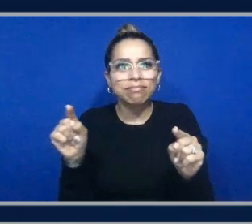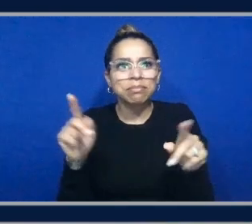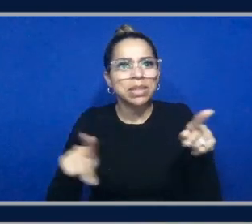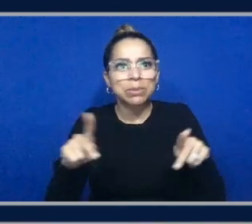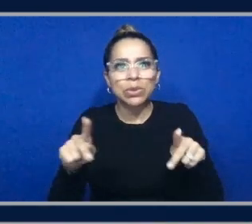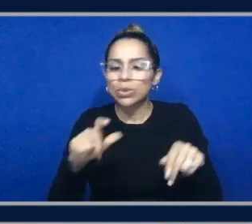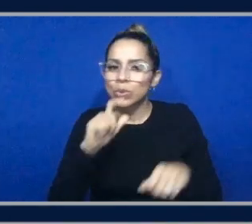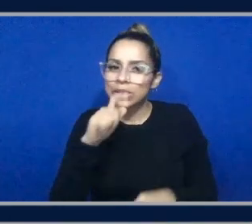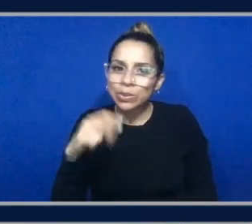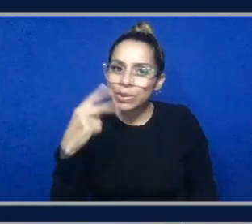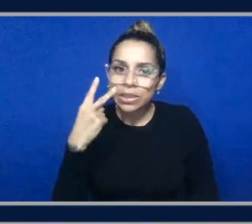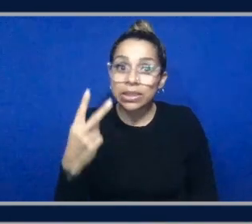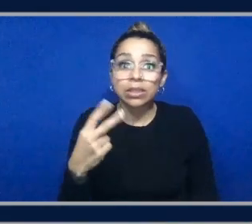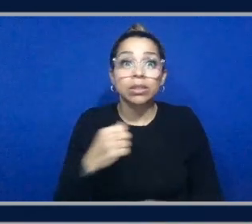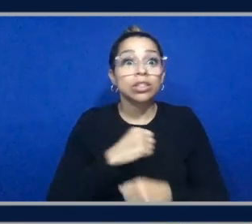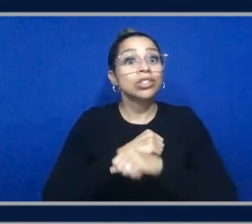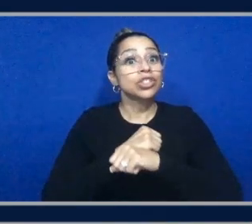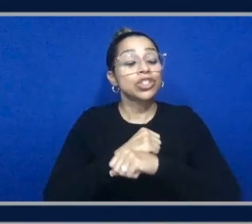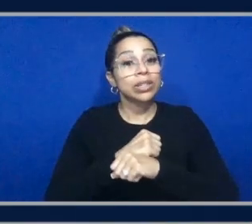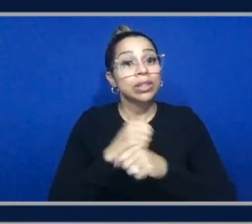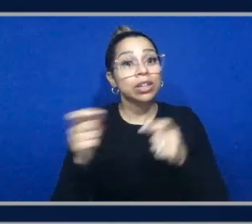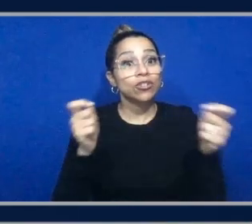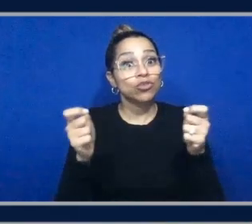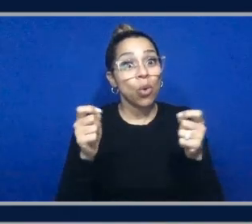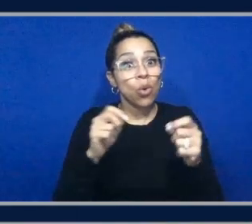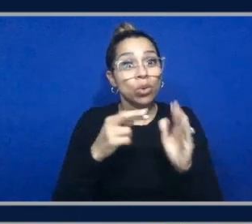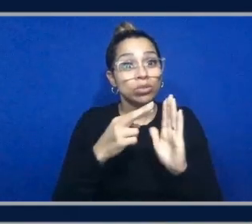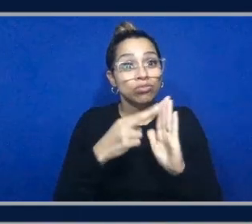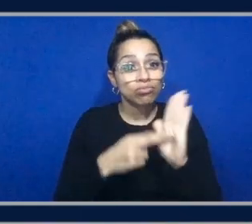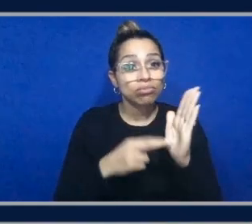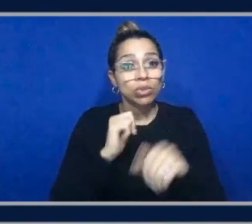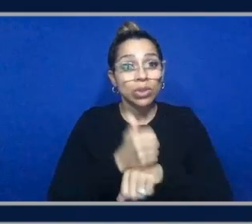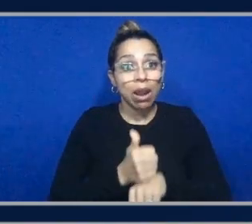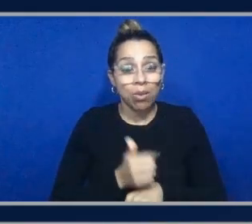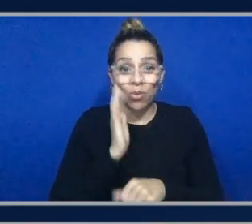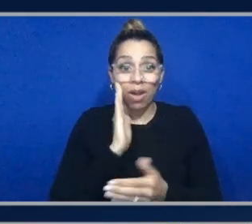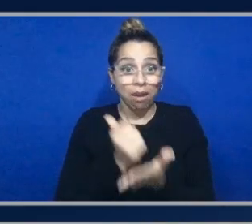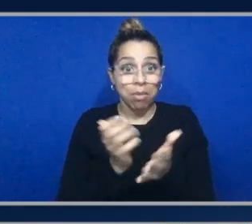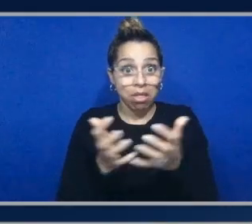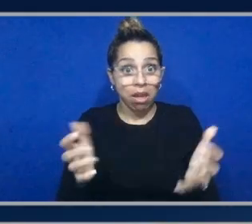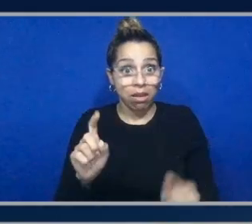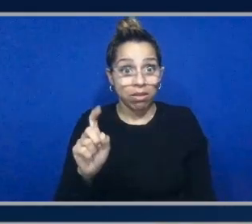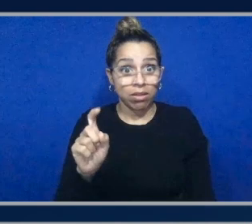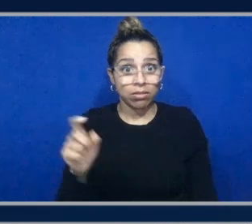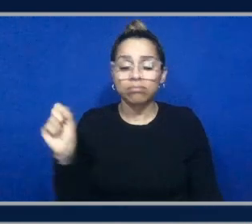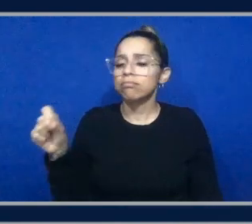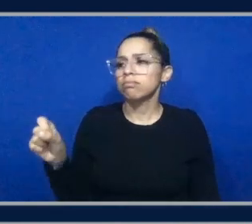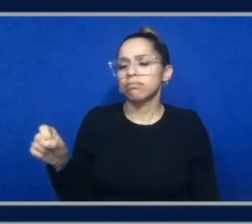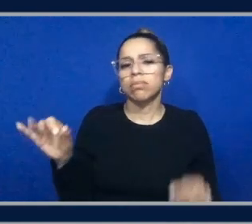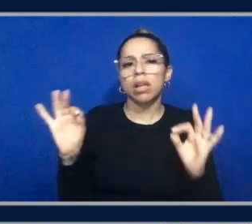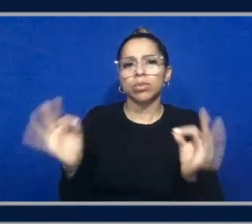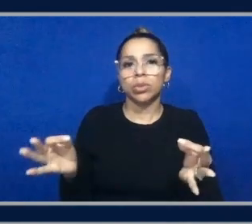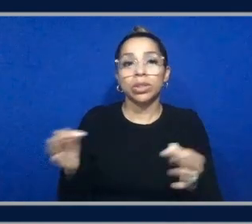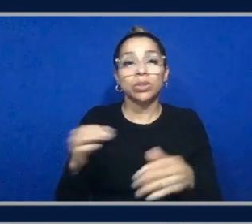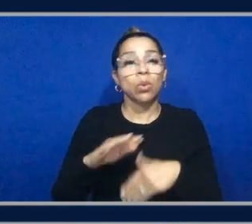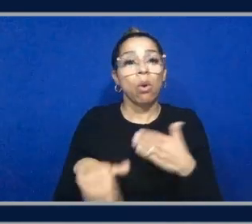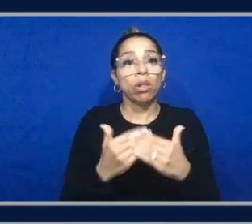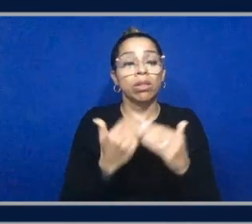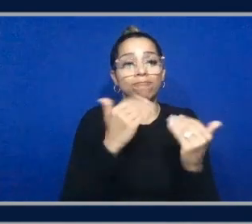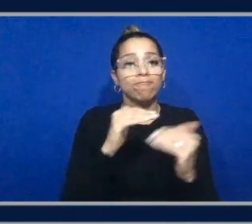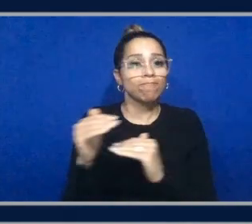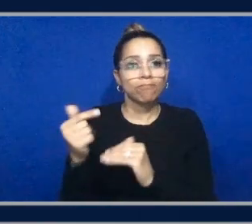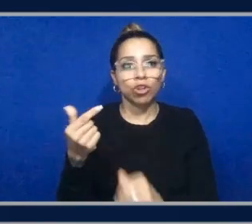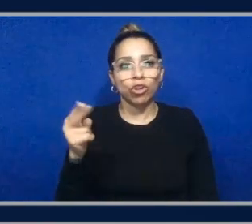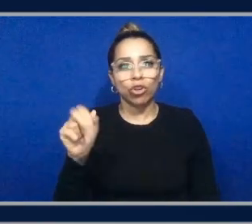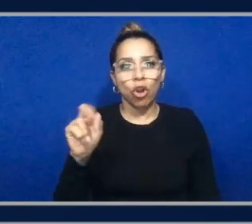controls you mentioned earlier sound like that will help a lot. Yes, absolutely. So in fact, all the guardrails are very much